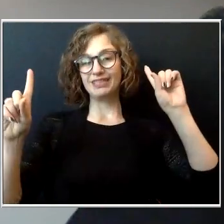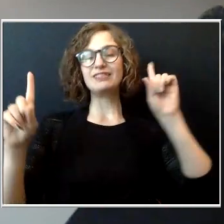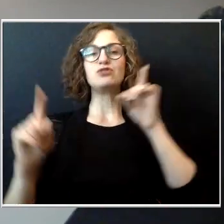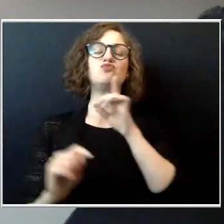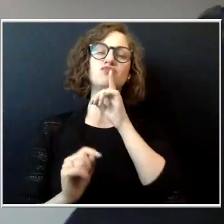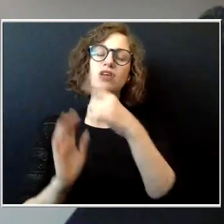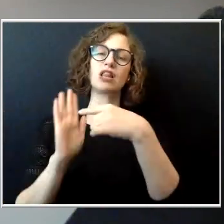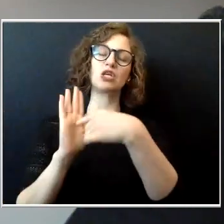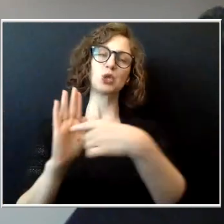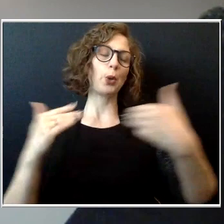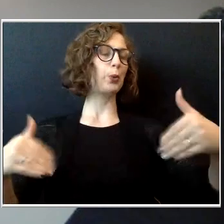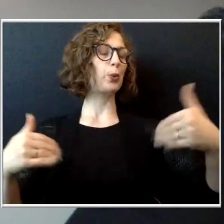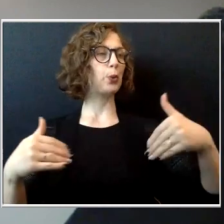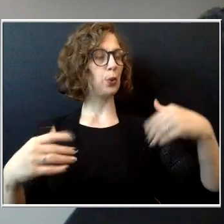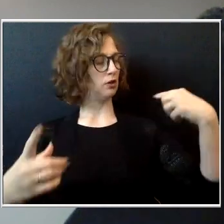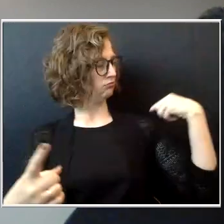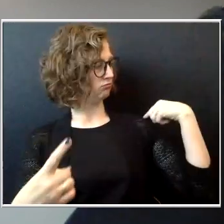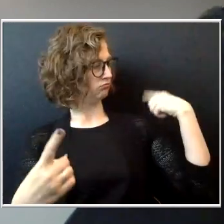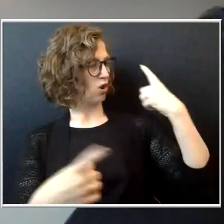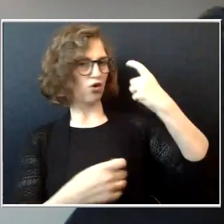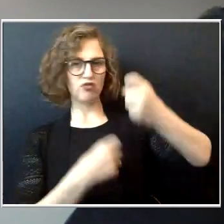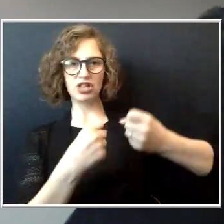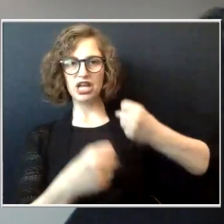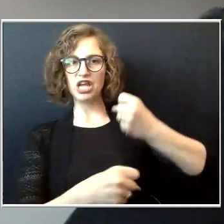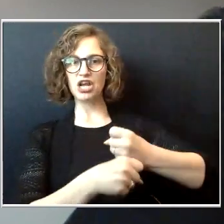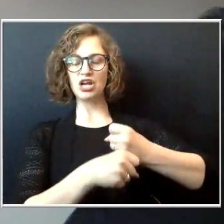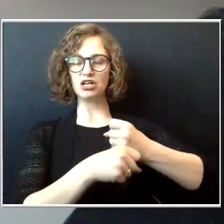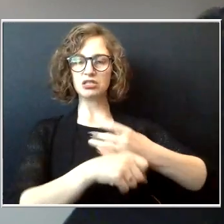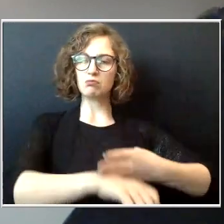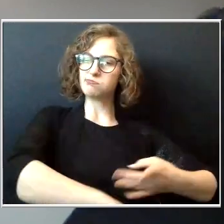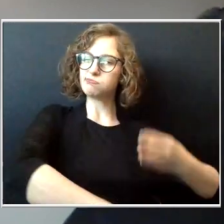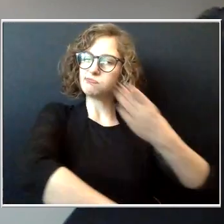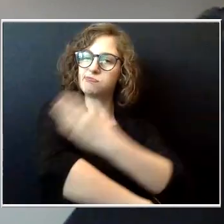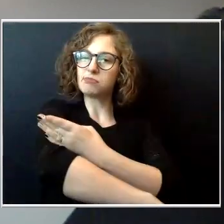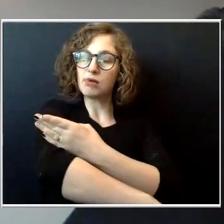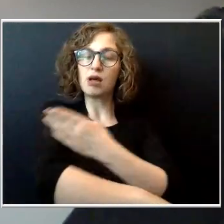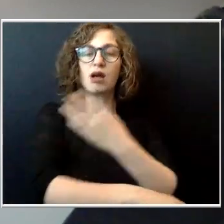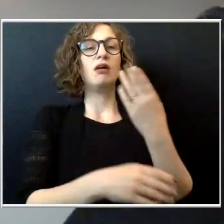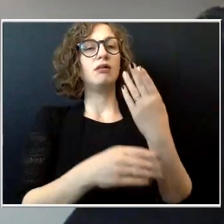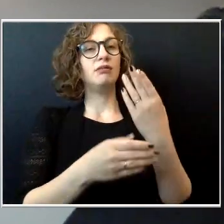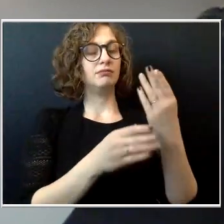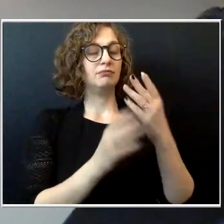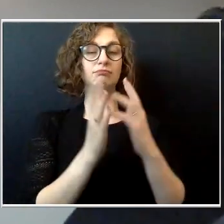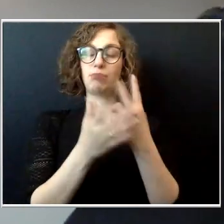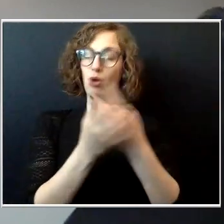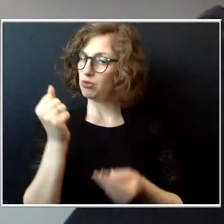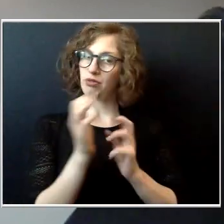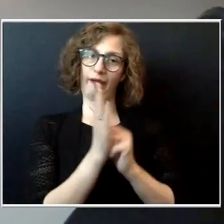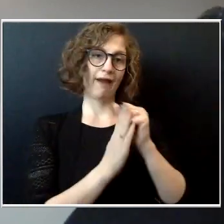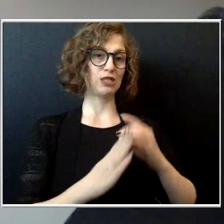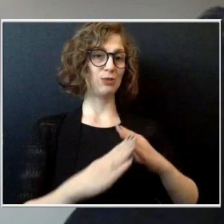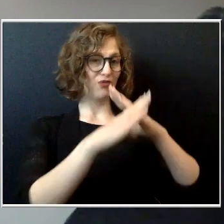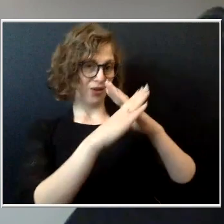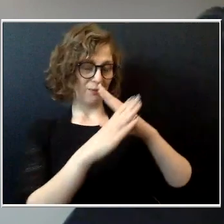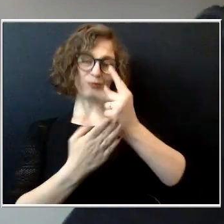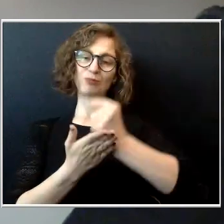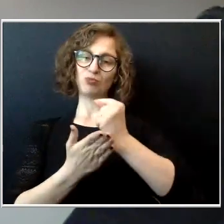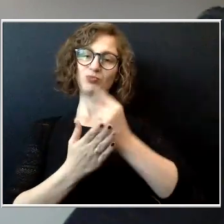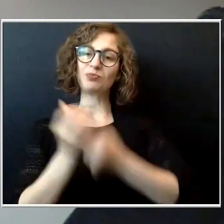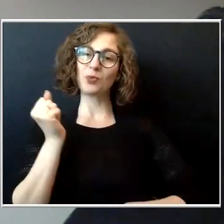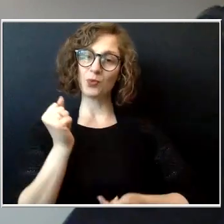far we've come both in cancer prevention but also in cancer treatment. And it's actually really impressive to be